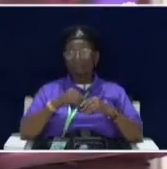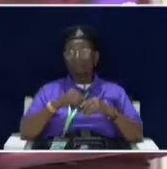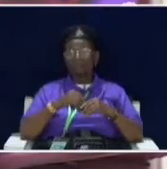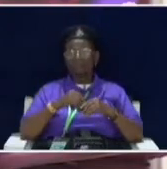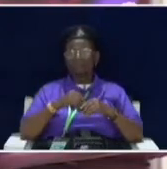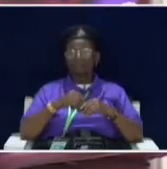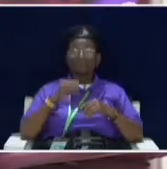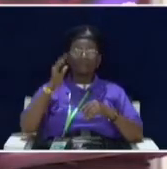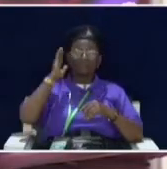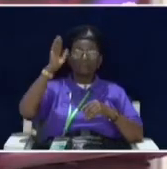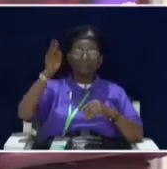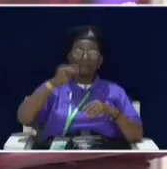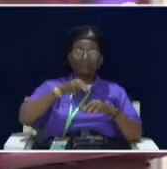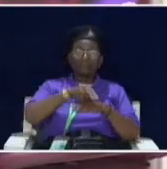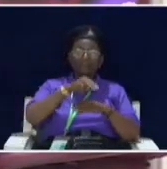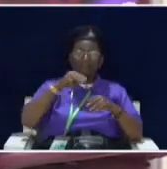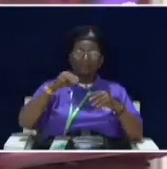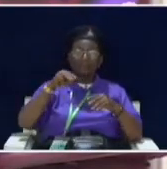will send help.